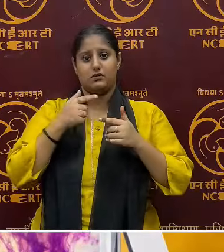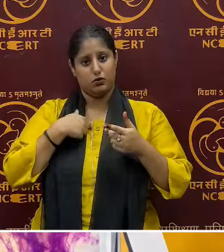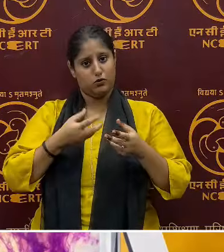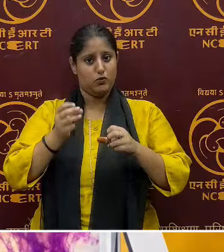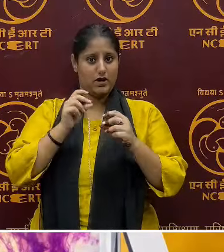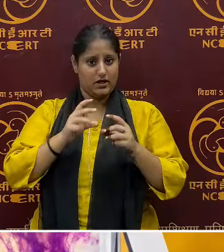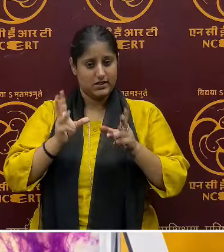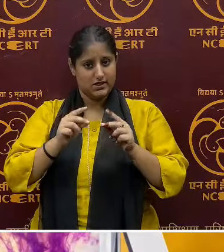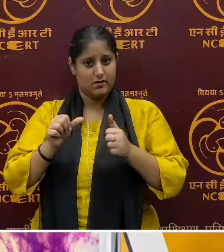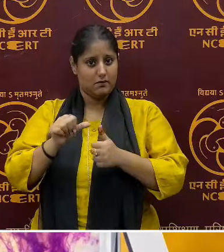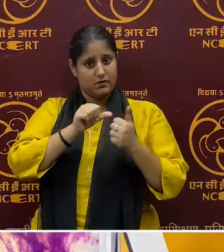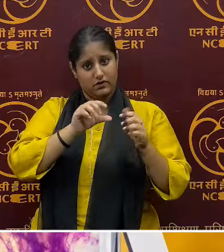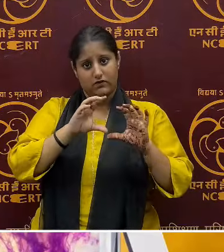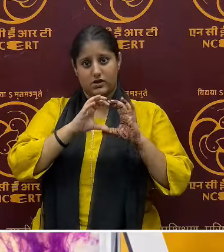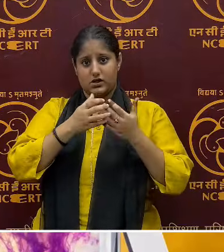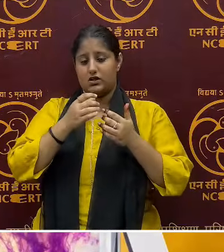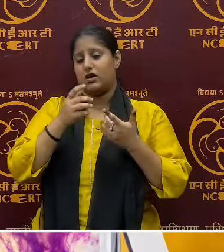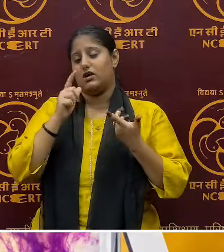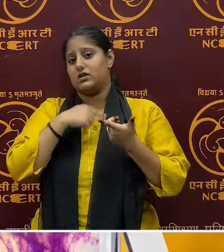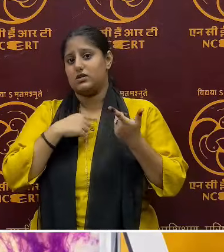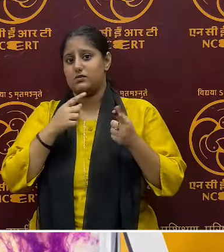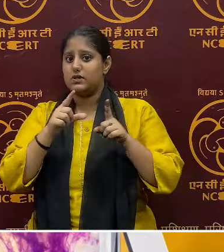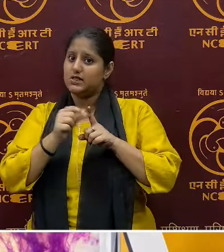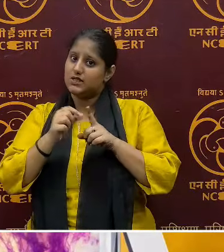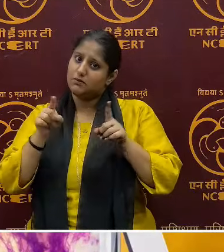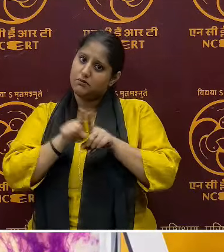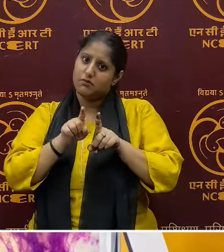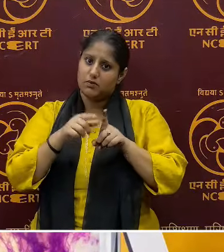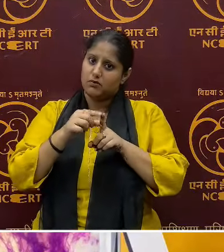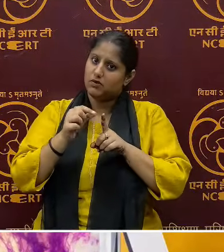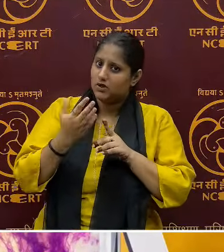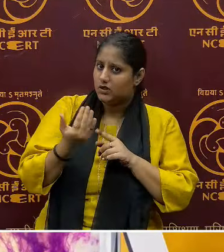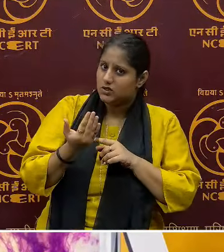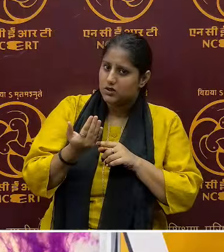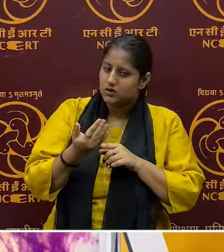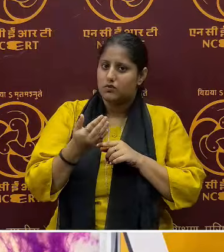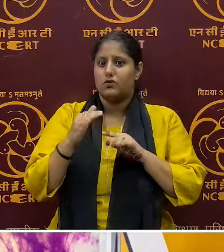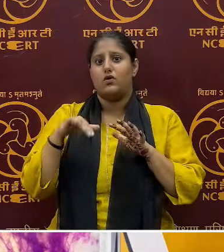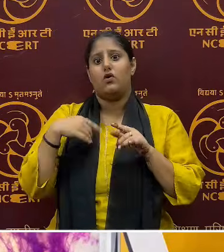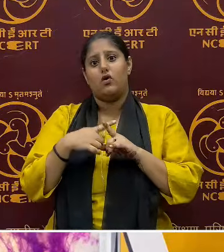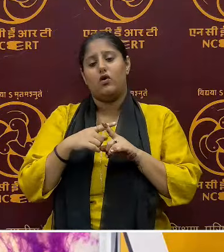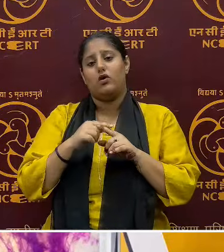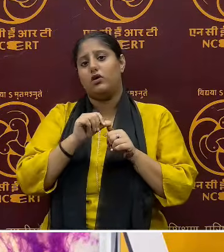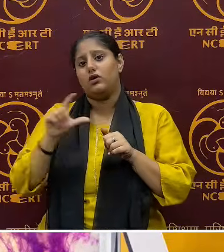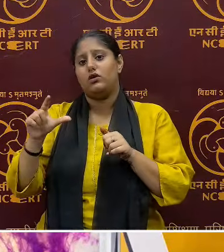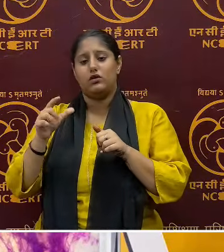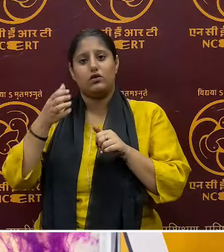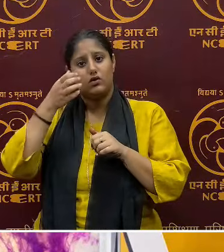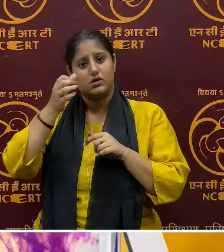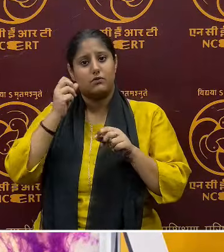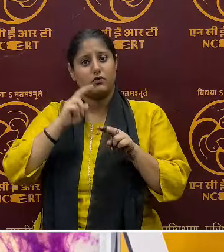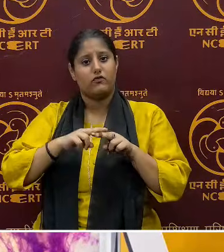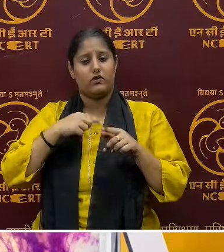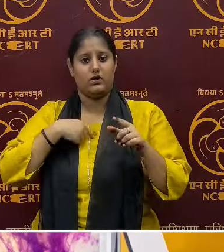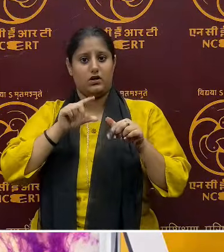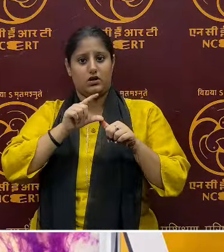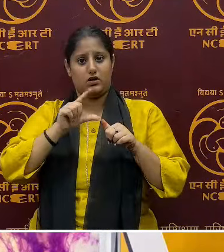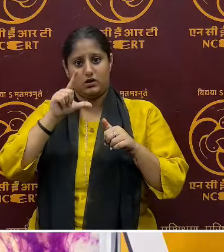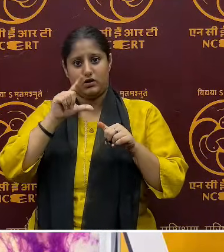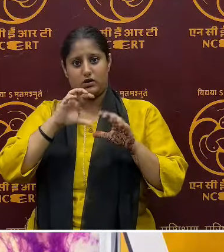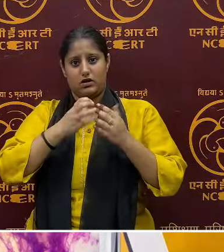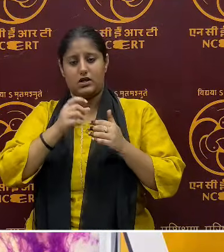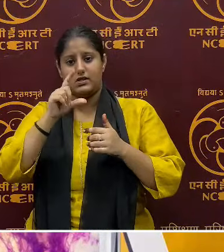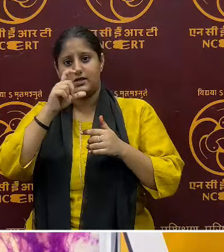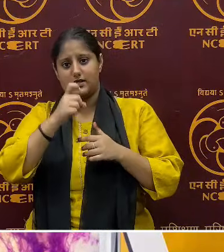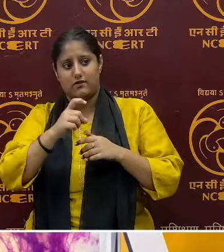to the previous class experiment and perform the same? Also, I'm through with all the concepts of class 7. Now I want to,